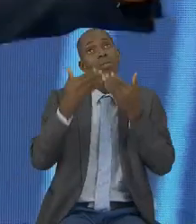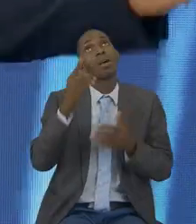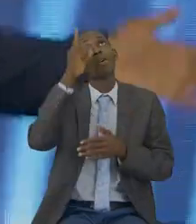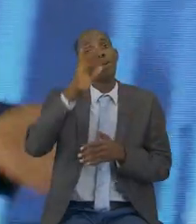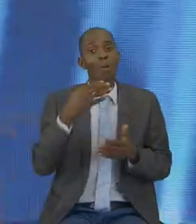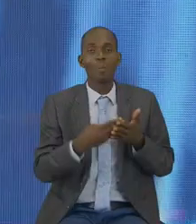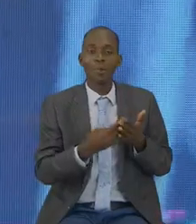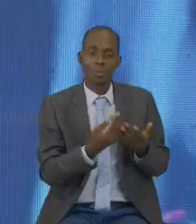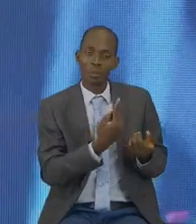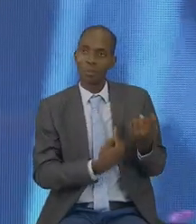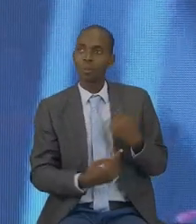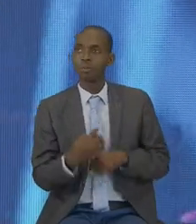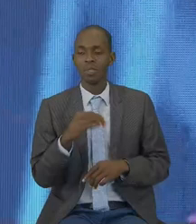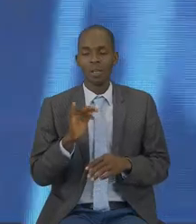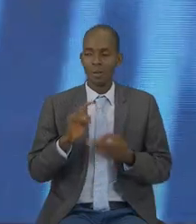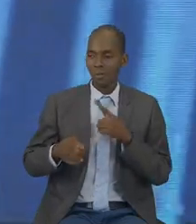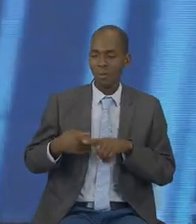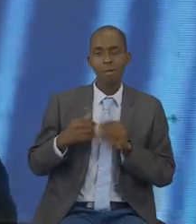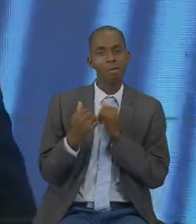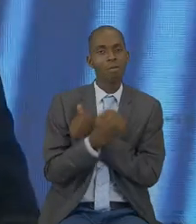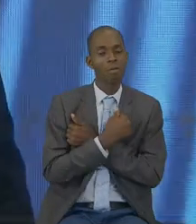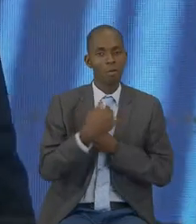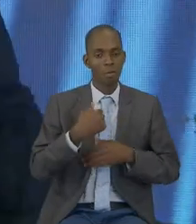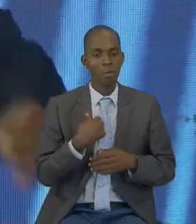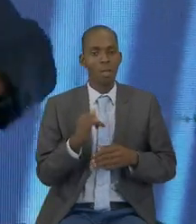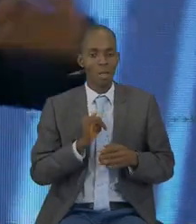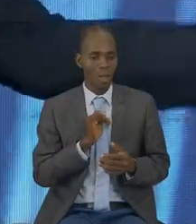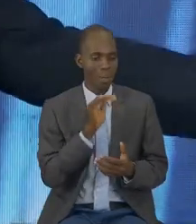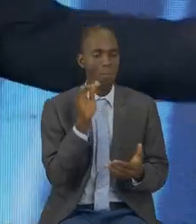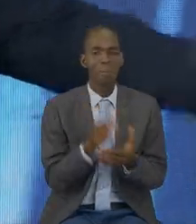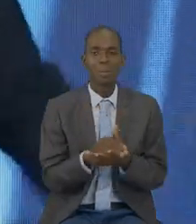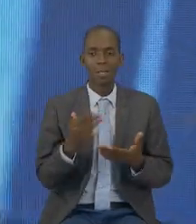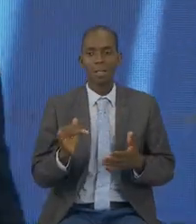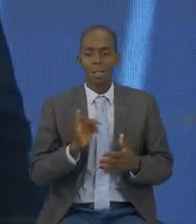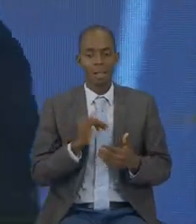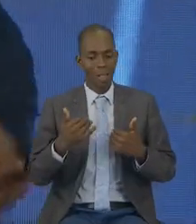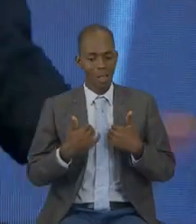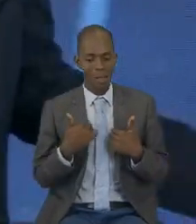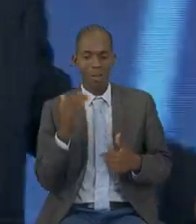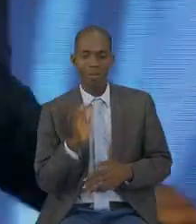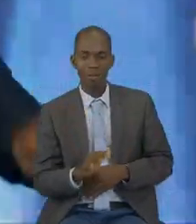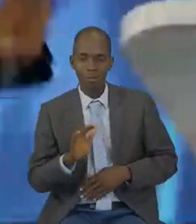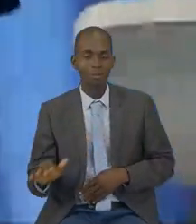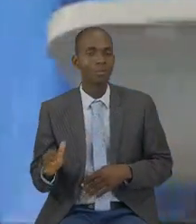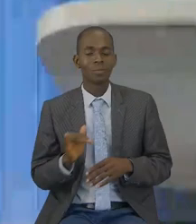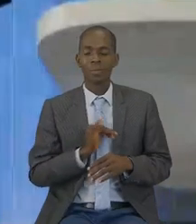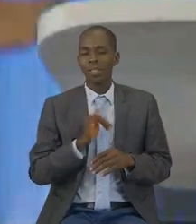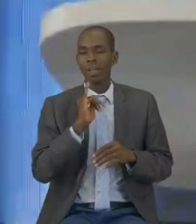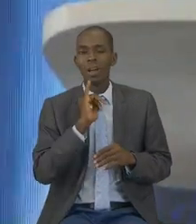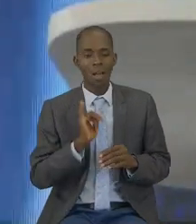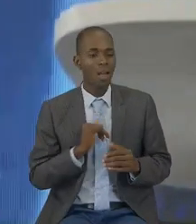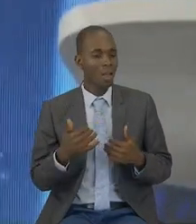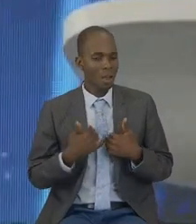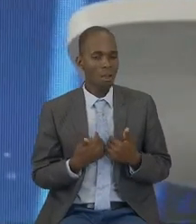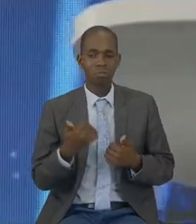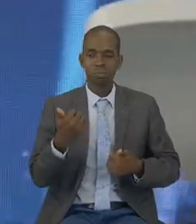and friends are coming in, and marriage is happening, and children are coming in. I have all